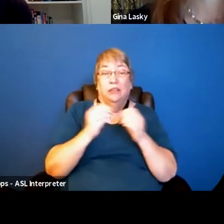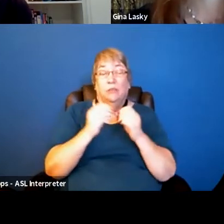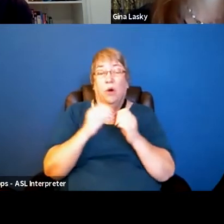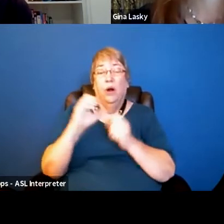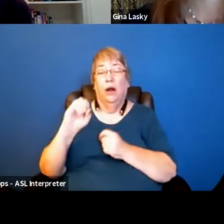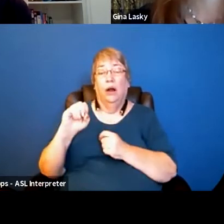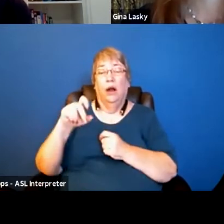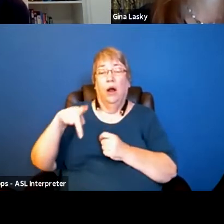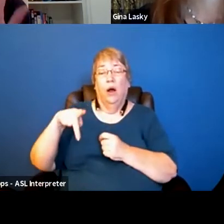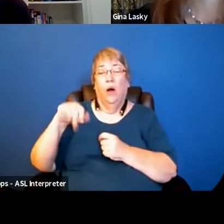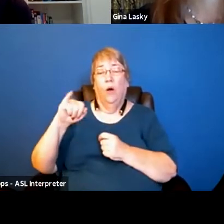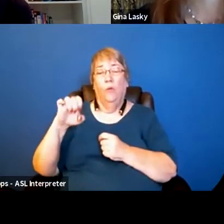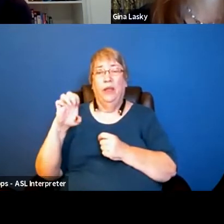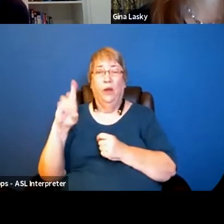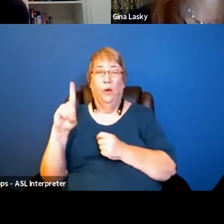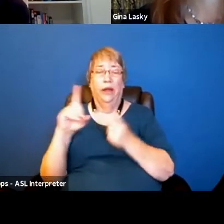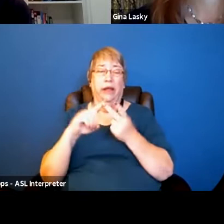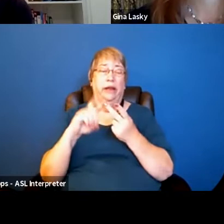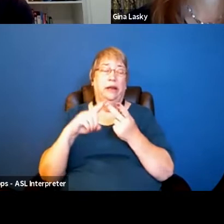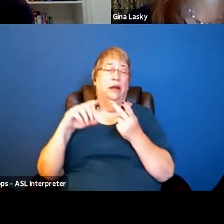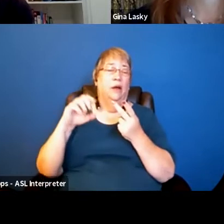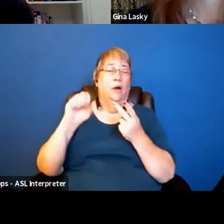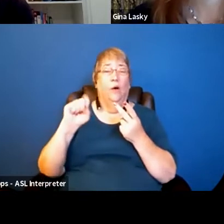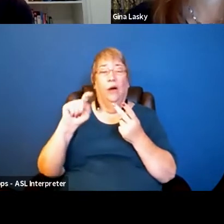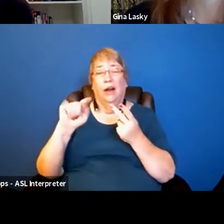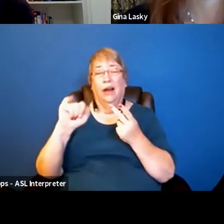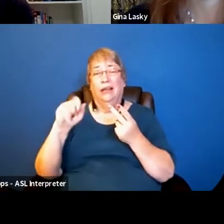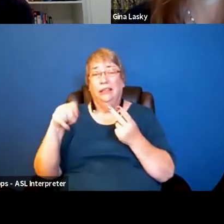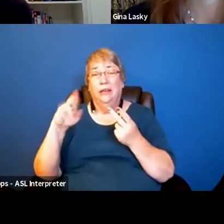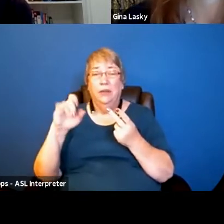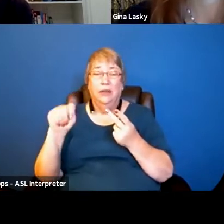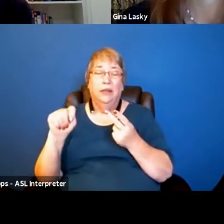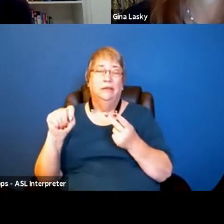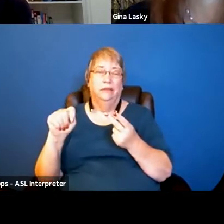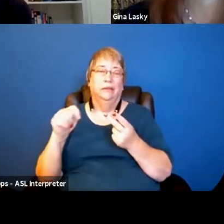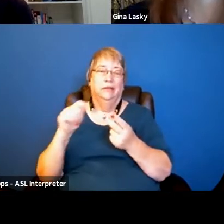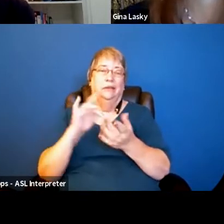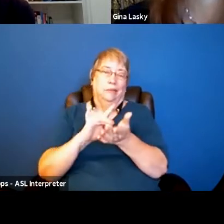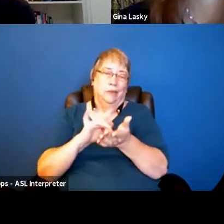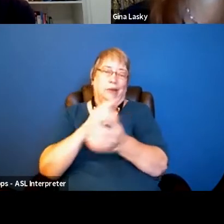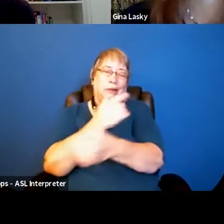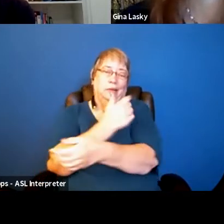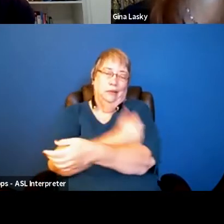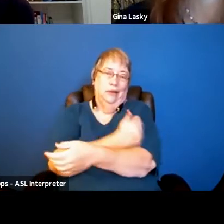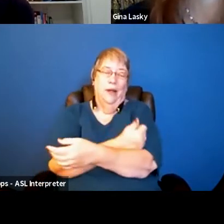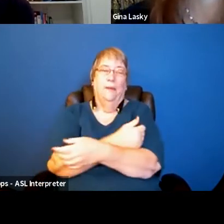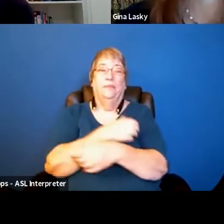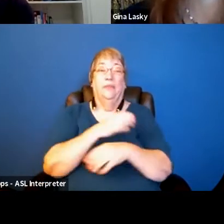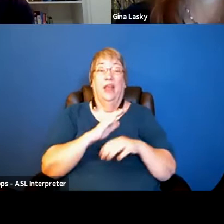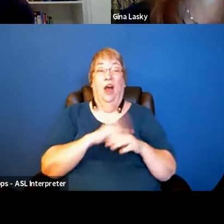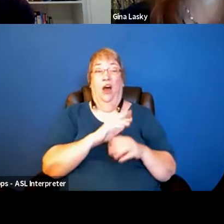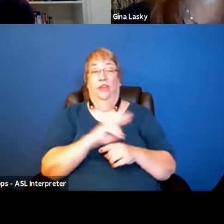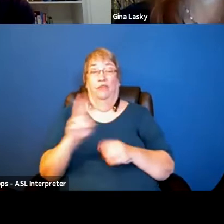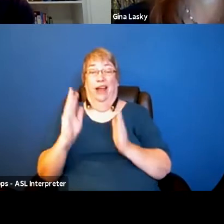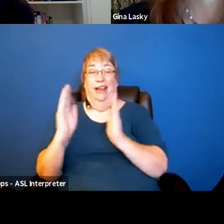issues driving ED use relative to other health statistic regions. The map on the right is the percent of